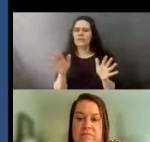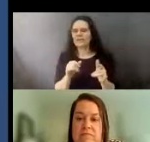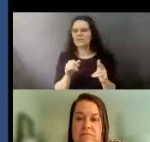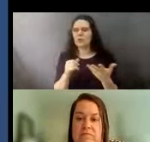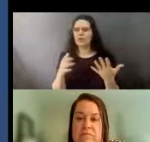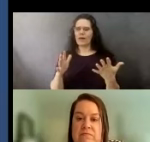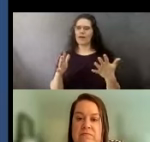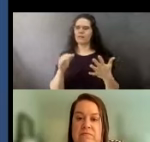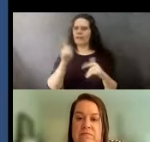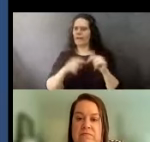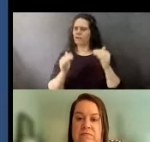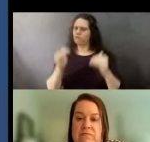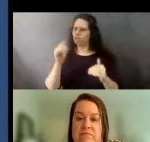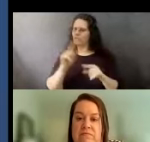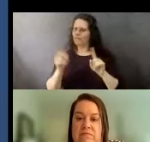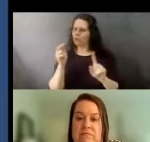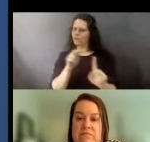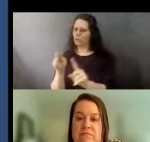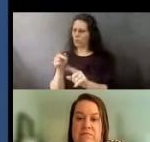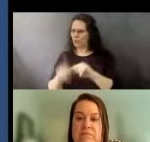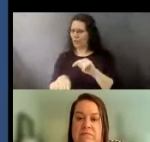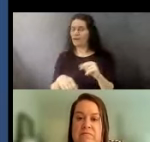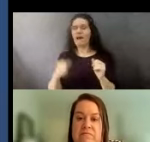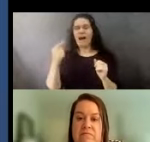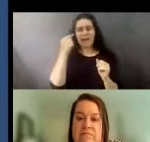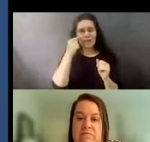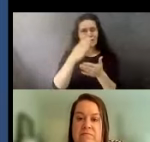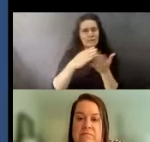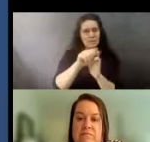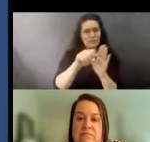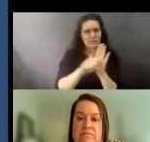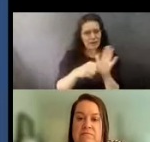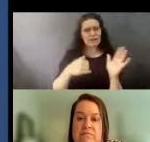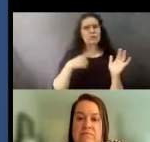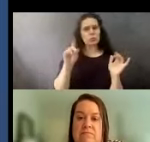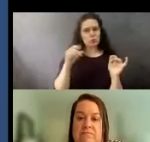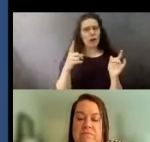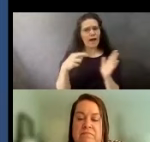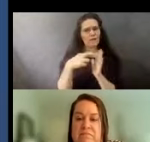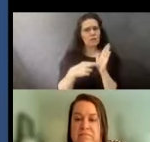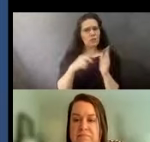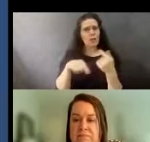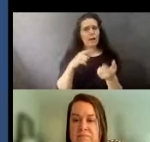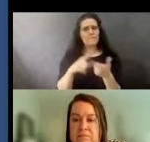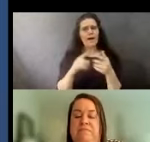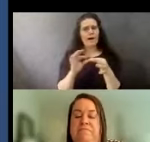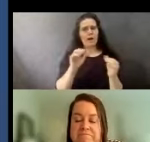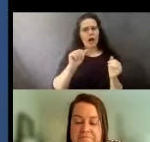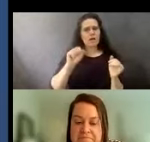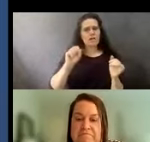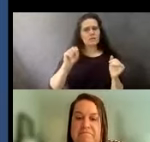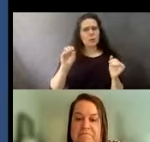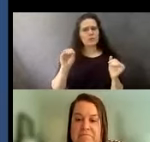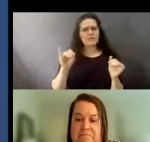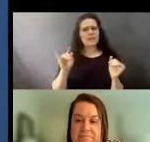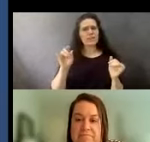laws, I believe there are accommodations for association, and I think California might be one of them, but it's not going to be a federal protection. You'd have to look at your